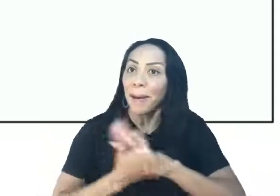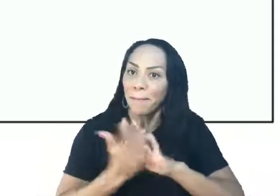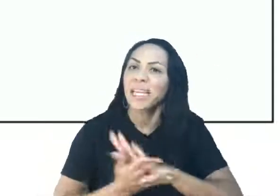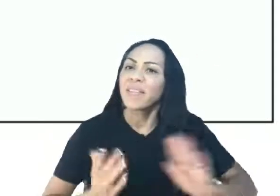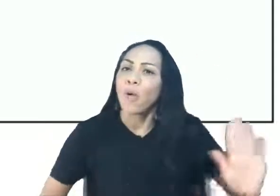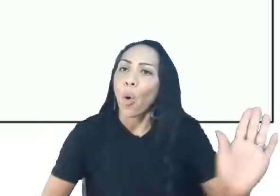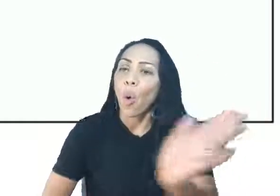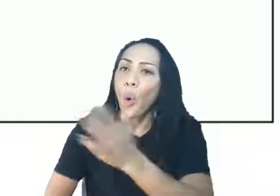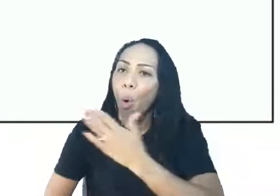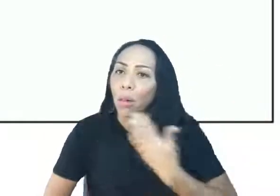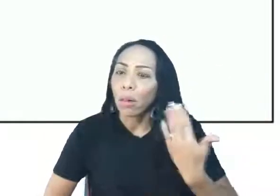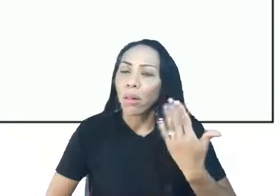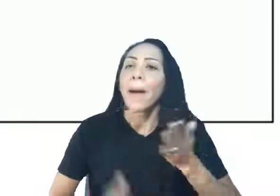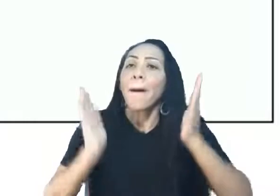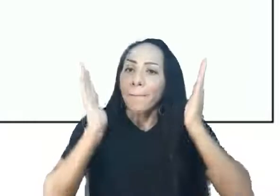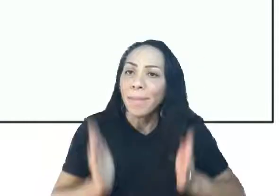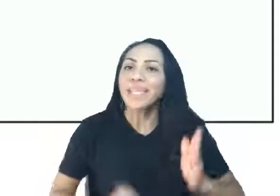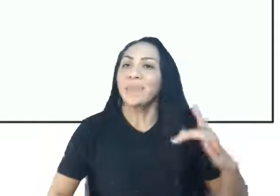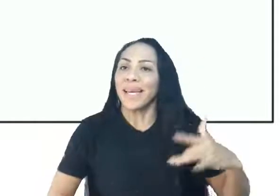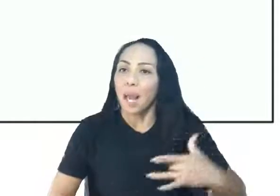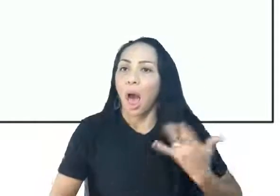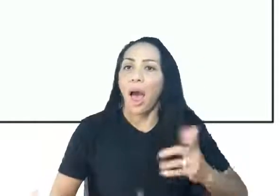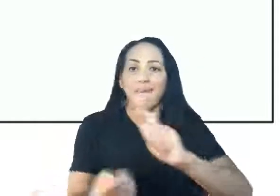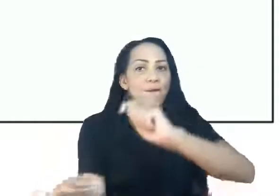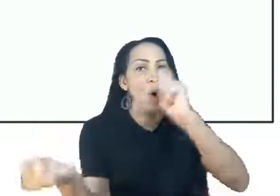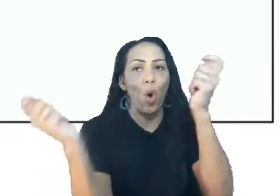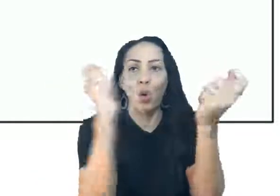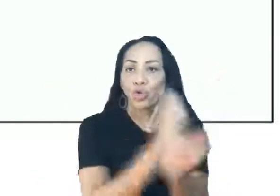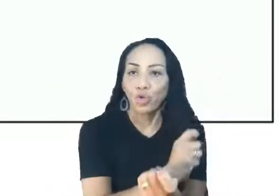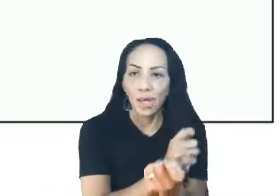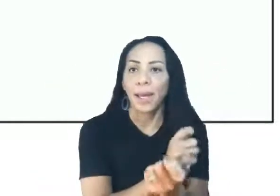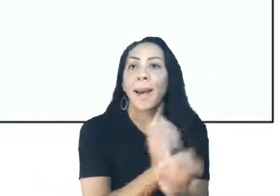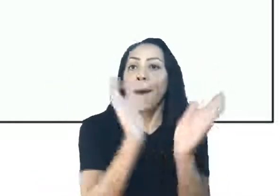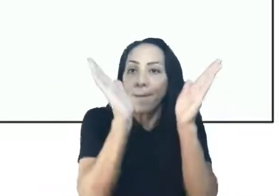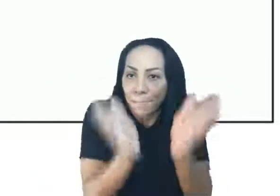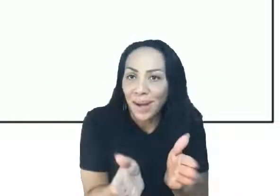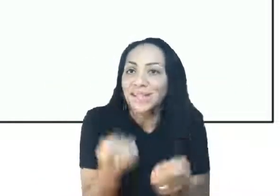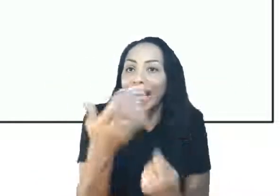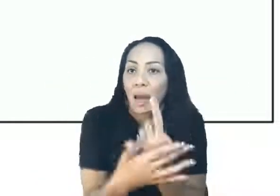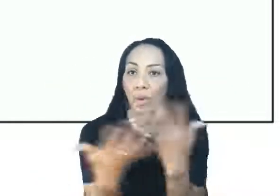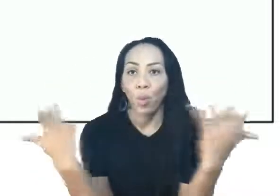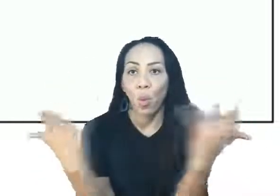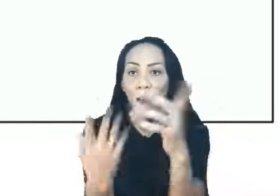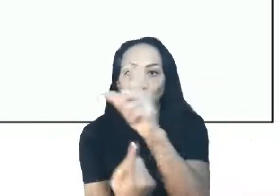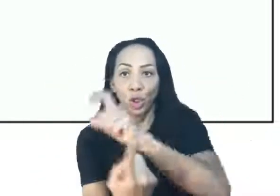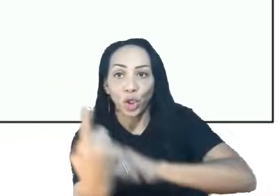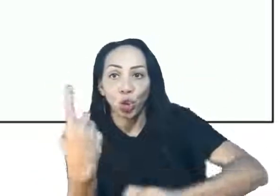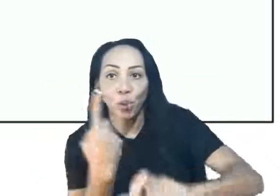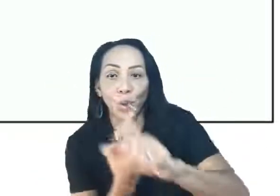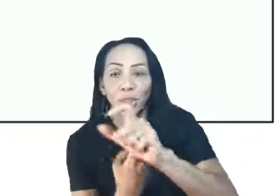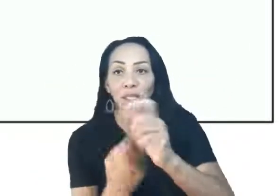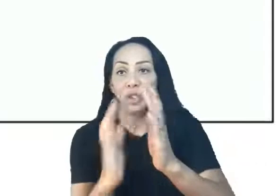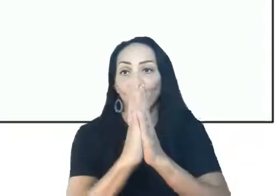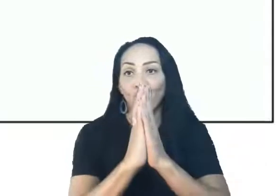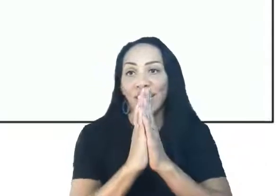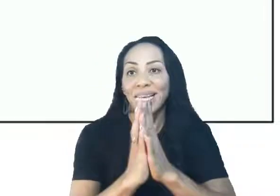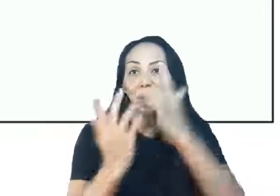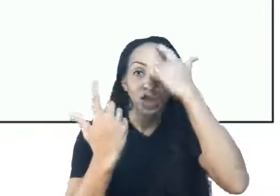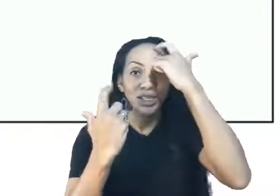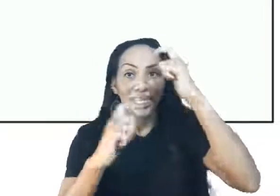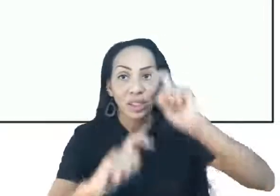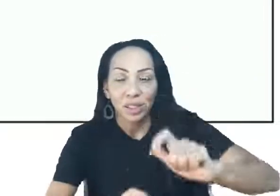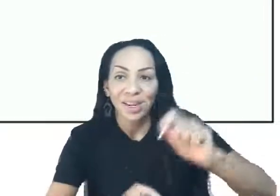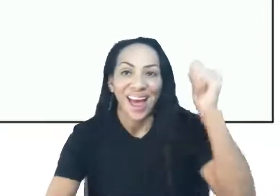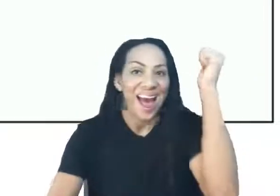be life-altering and within our communities, homes, workspaces, religious institutions,